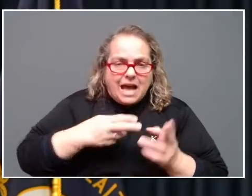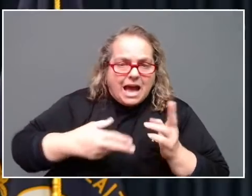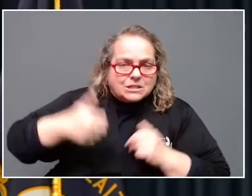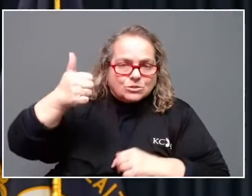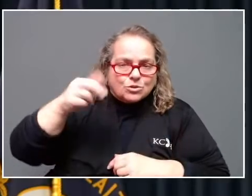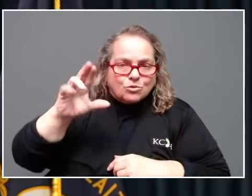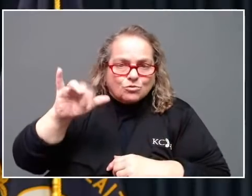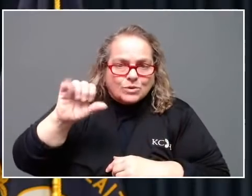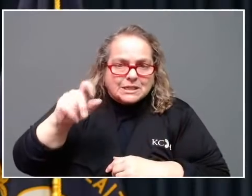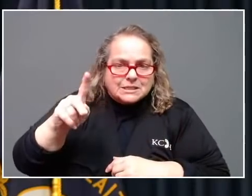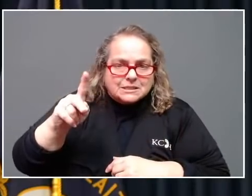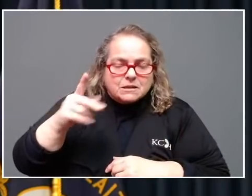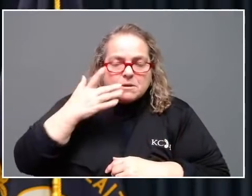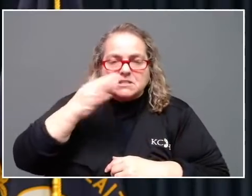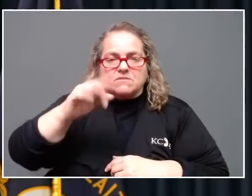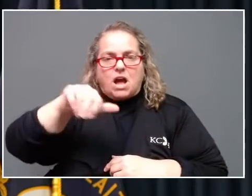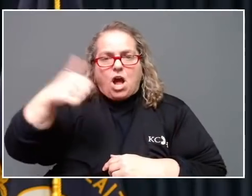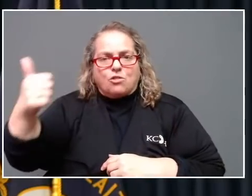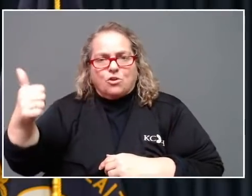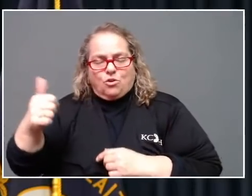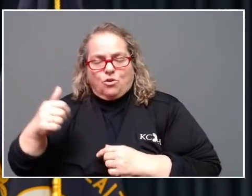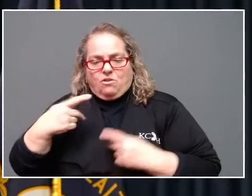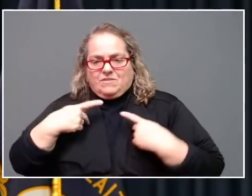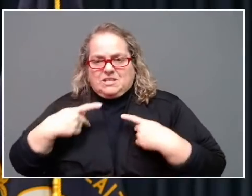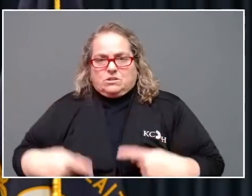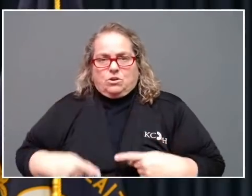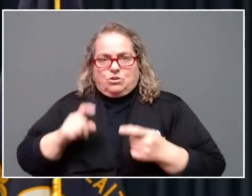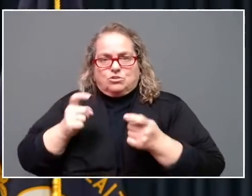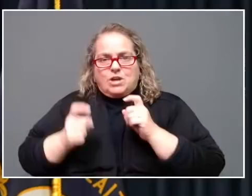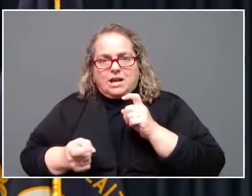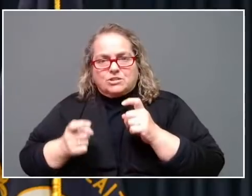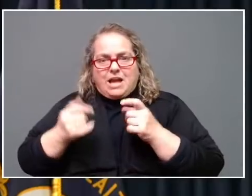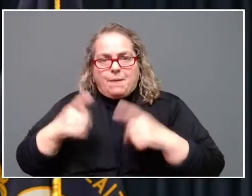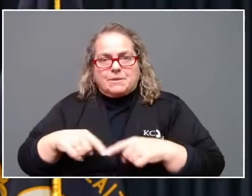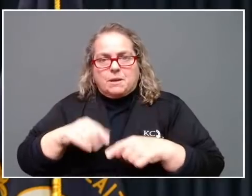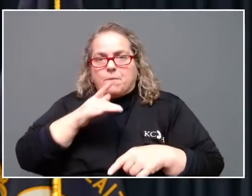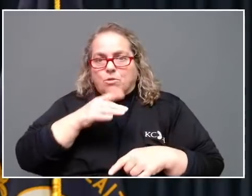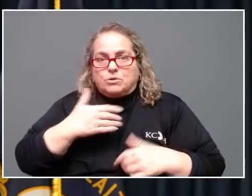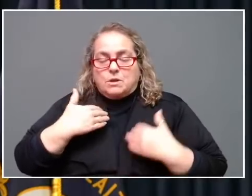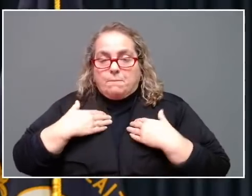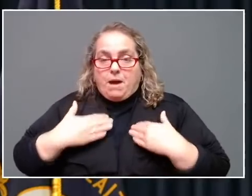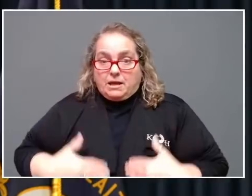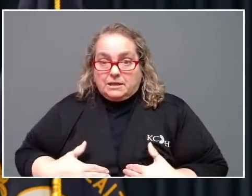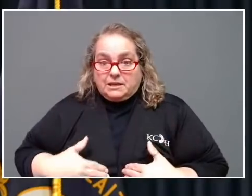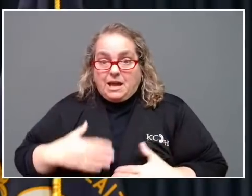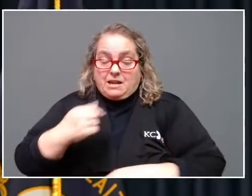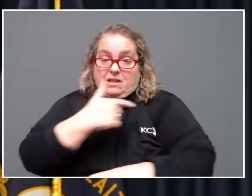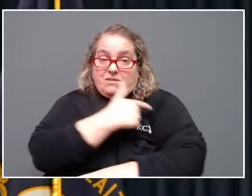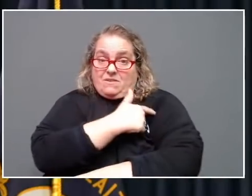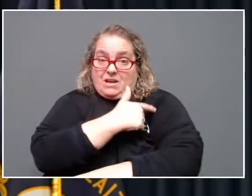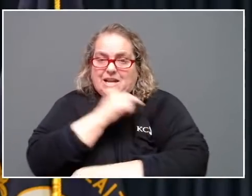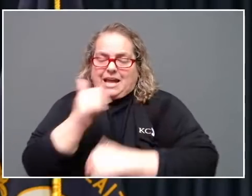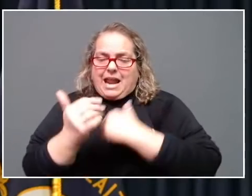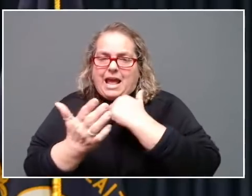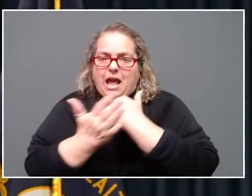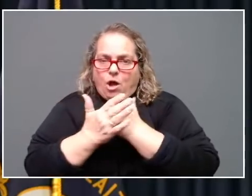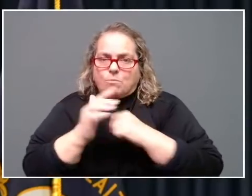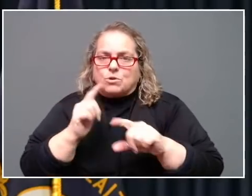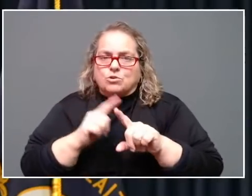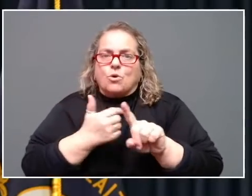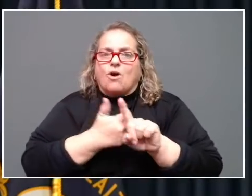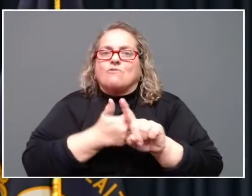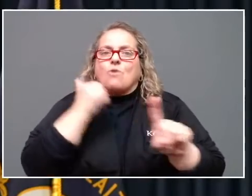other physiologic changes that happen in the mother's body, and the vaccinations can help to avert virtually all of